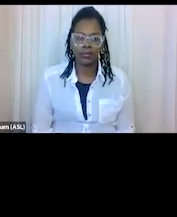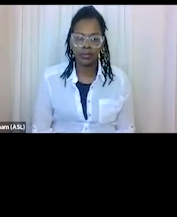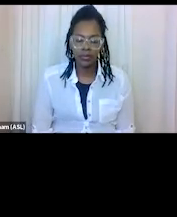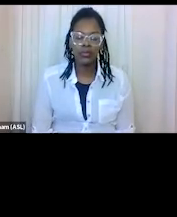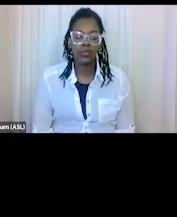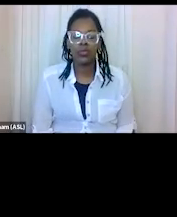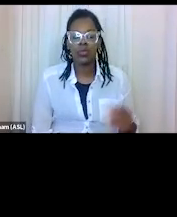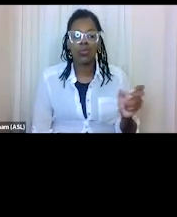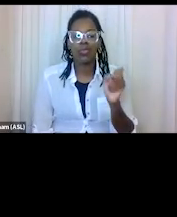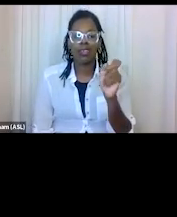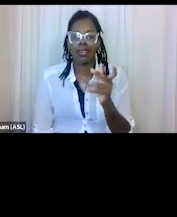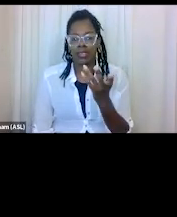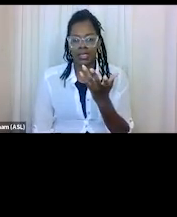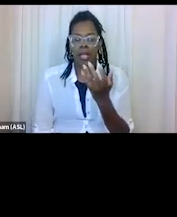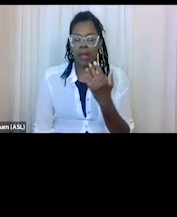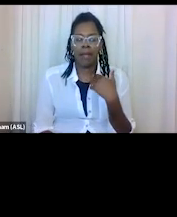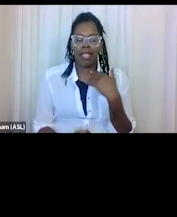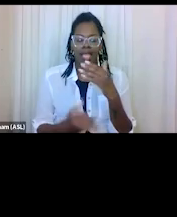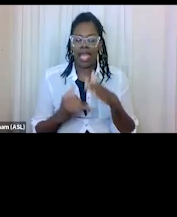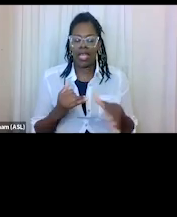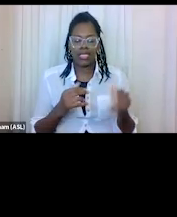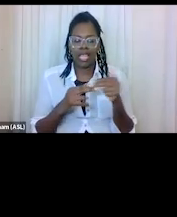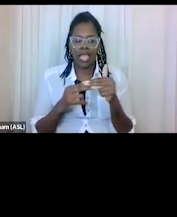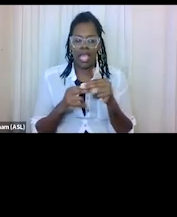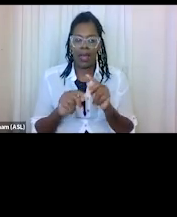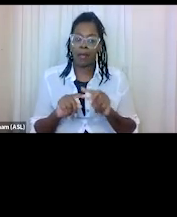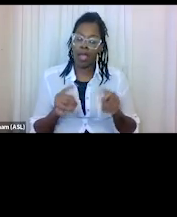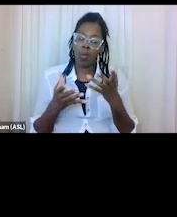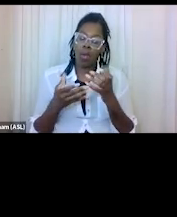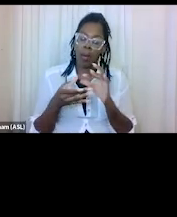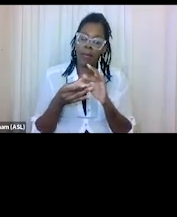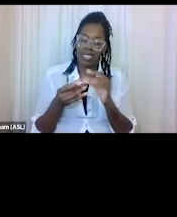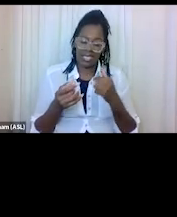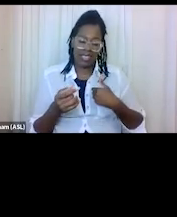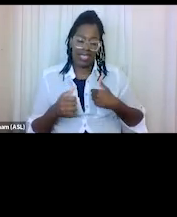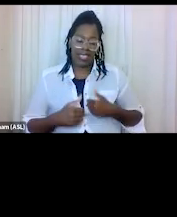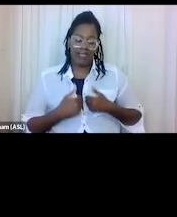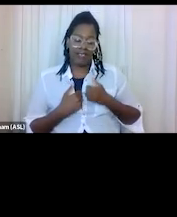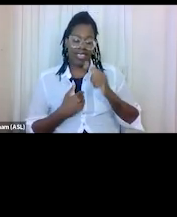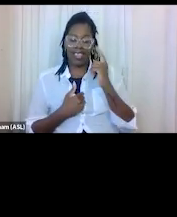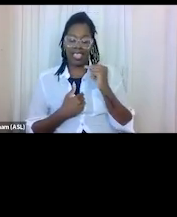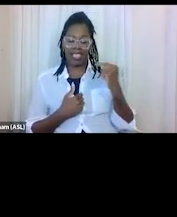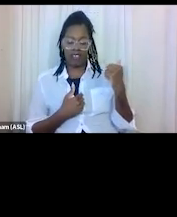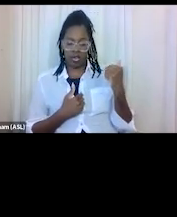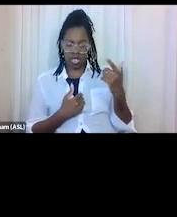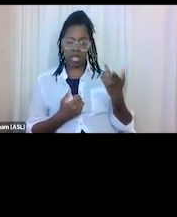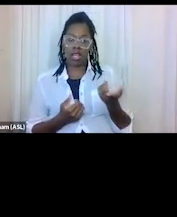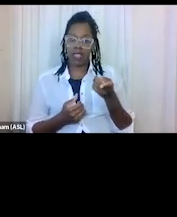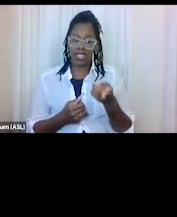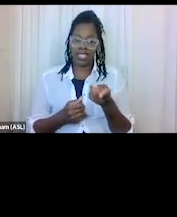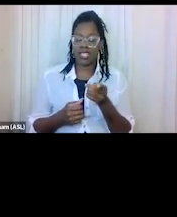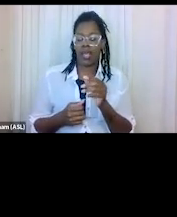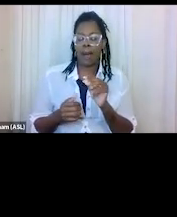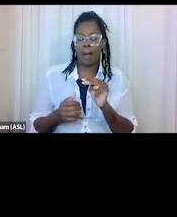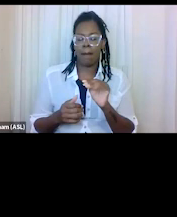Okay, so this is just kind of my last slide here, but I wanted to mention this again. I'm in California, so this is our minor consent